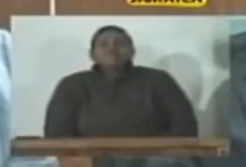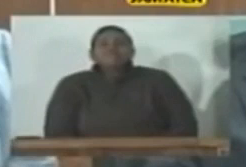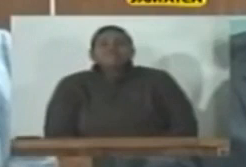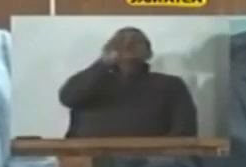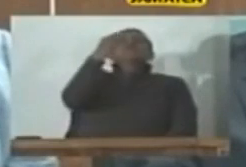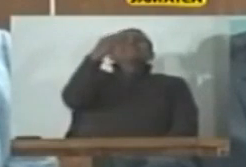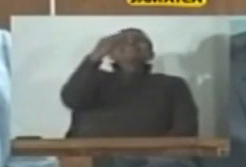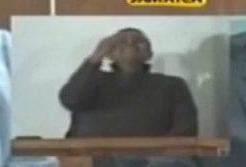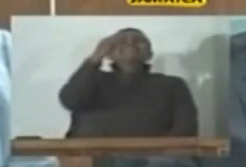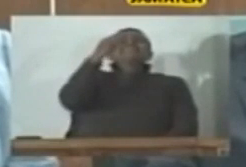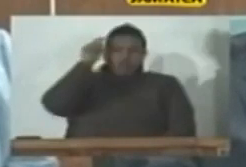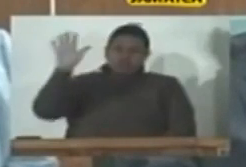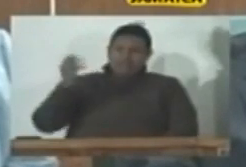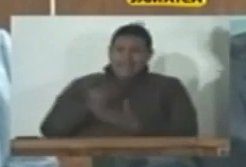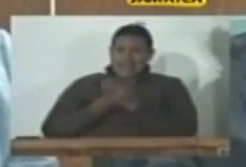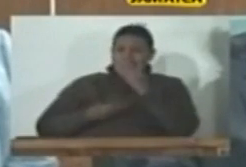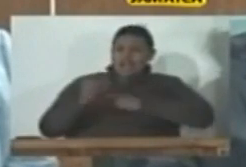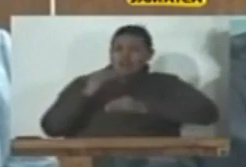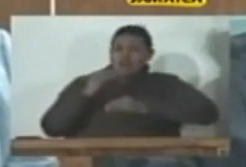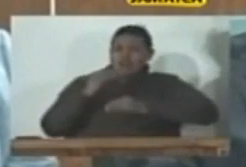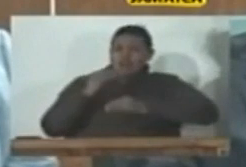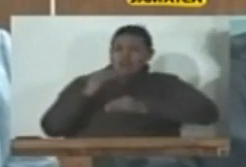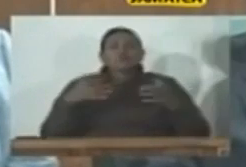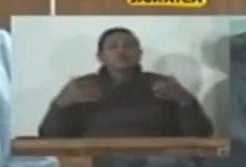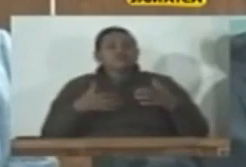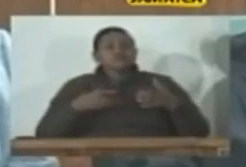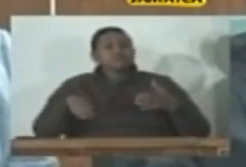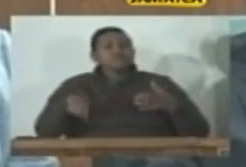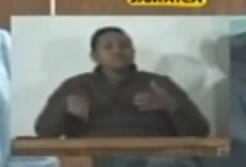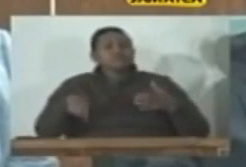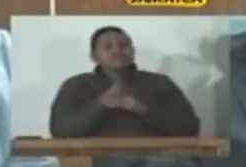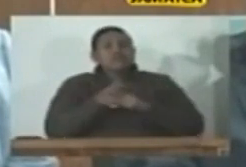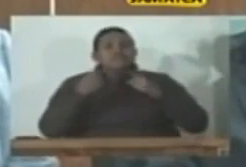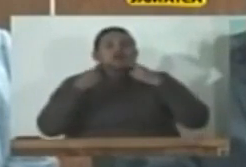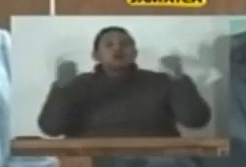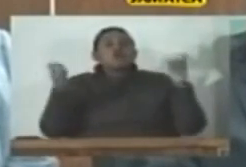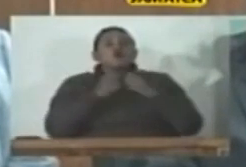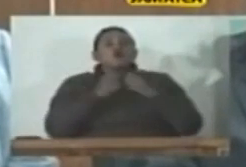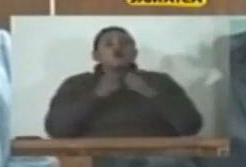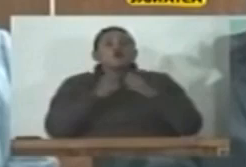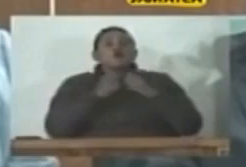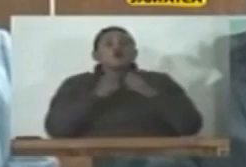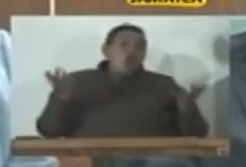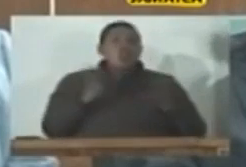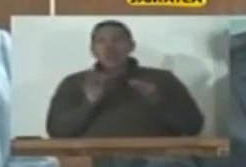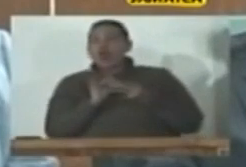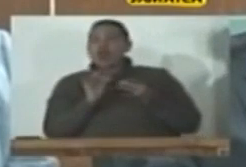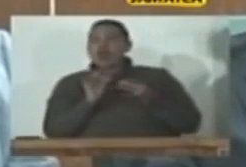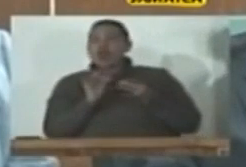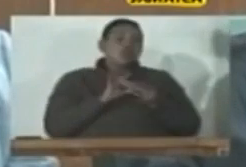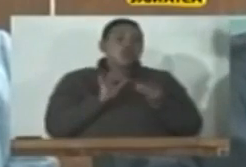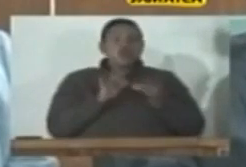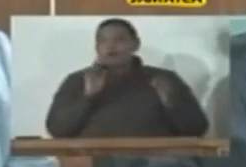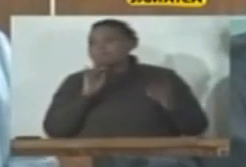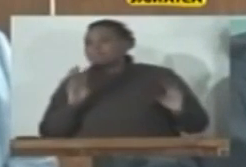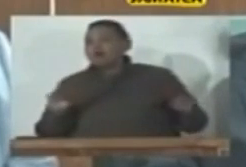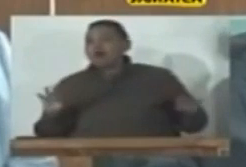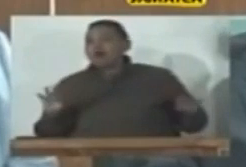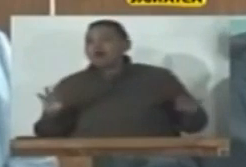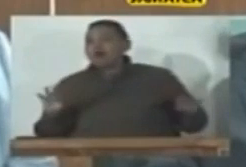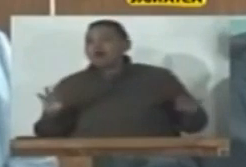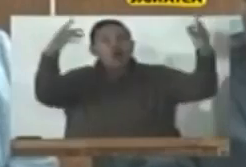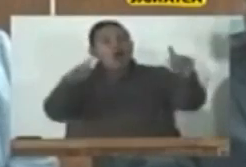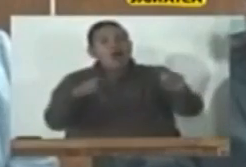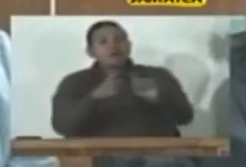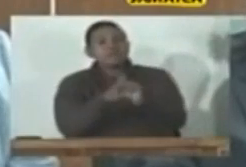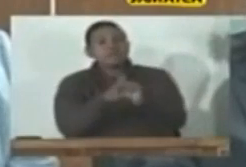was announced with great fanfare, projected a number of initiatives designed, as they put it, to